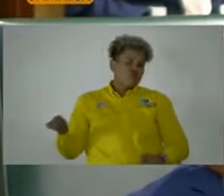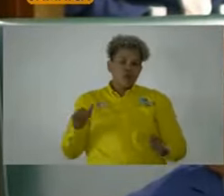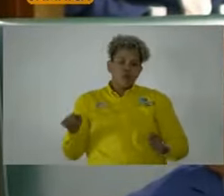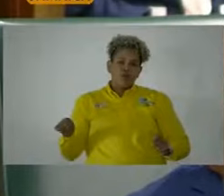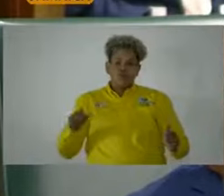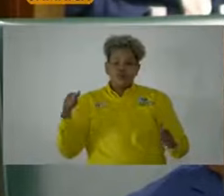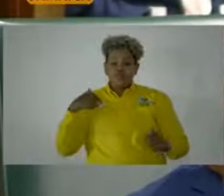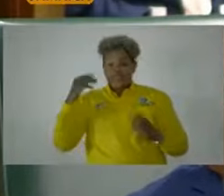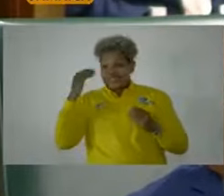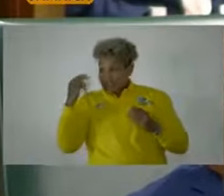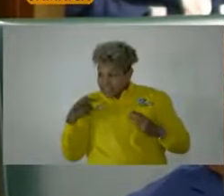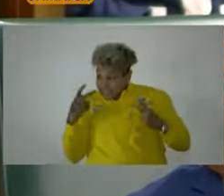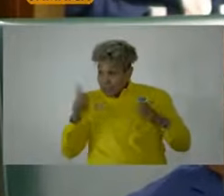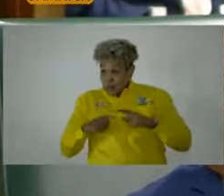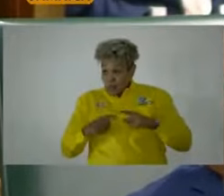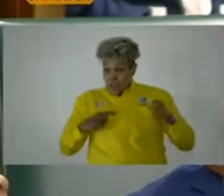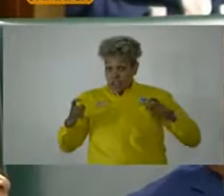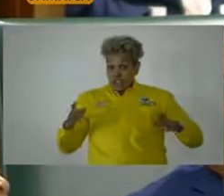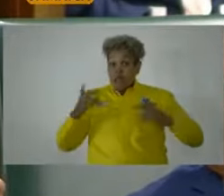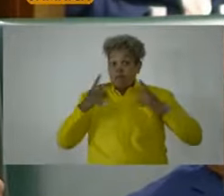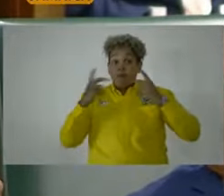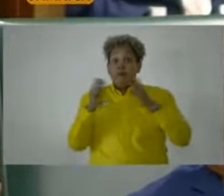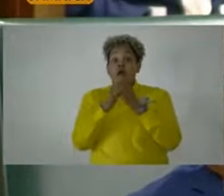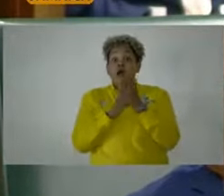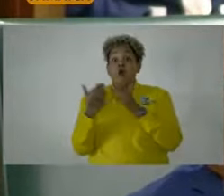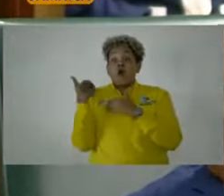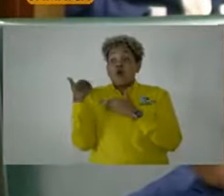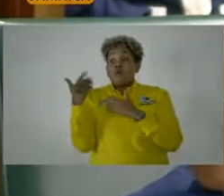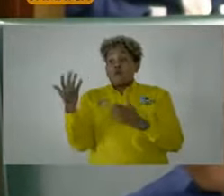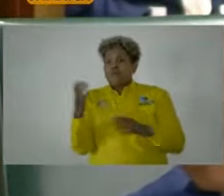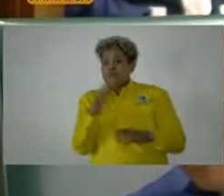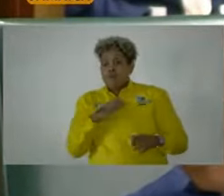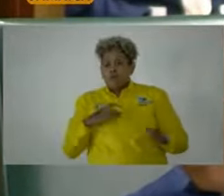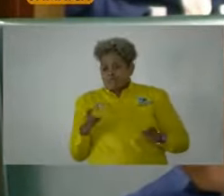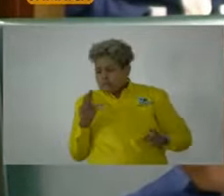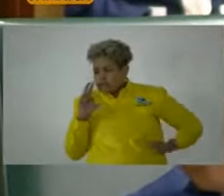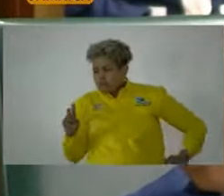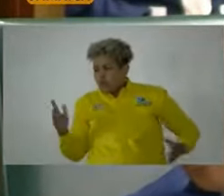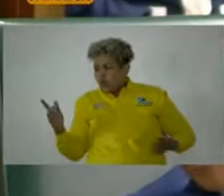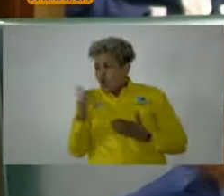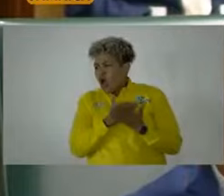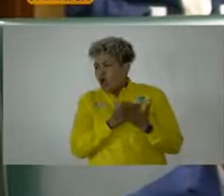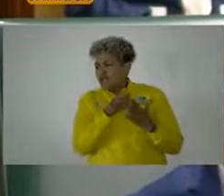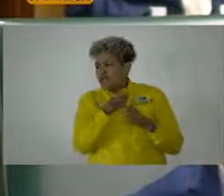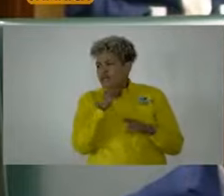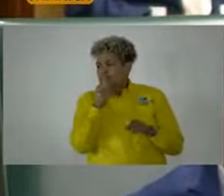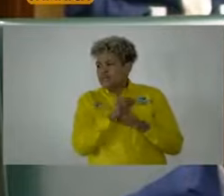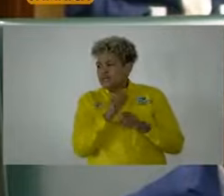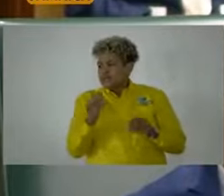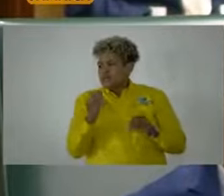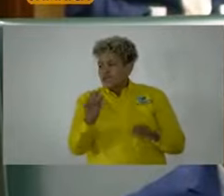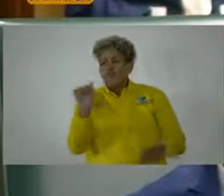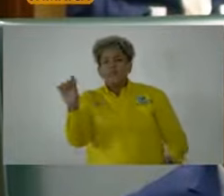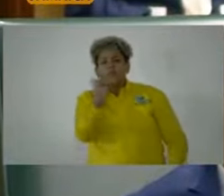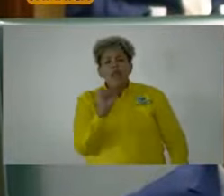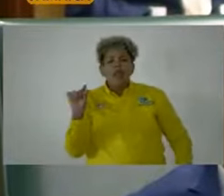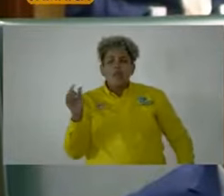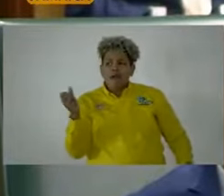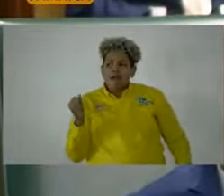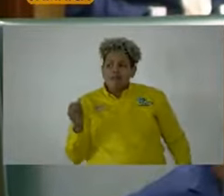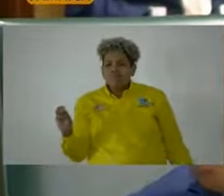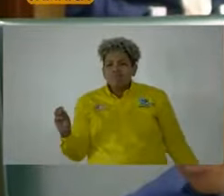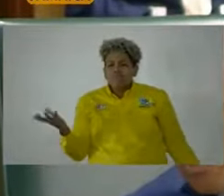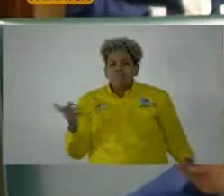data I had seen when I was chairman of the Public Accounts Committee showed that the collection from these guarantors was minimal in the scheme of